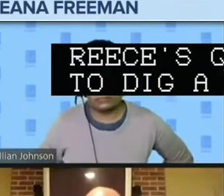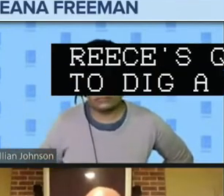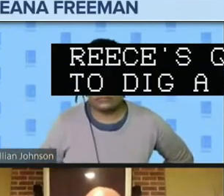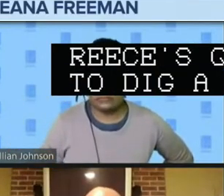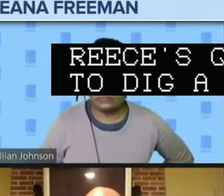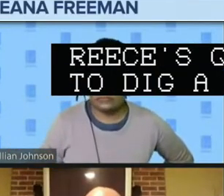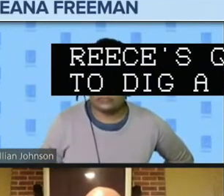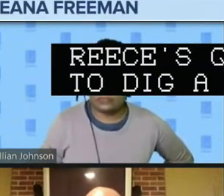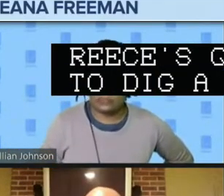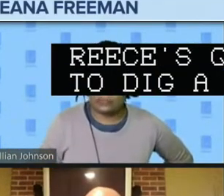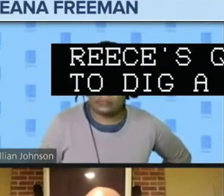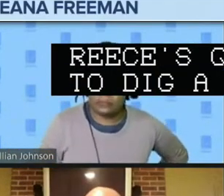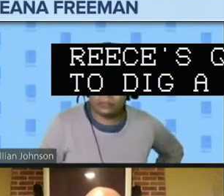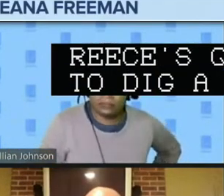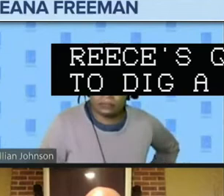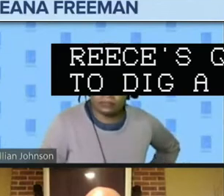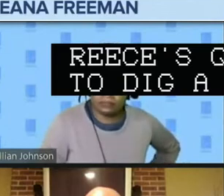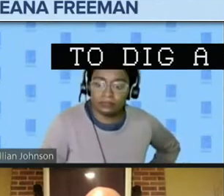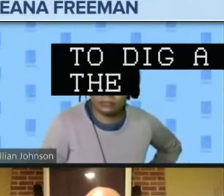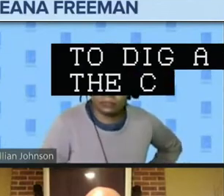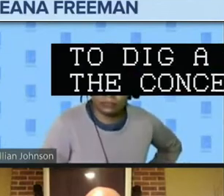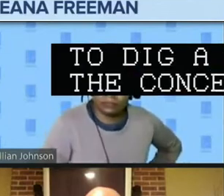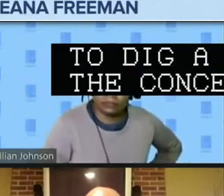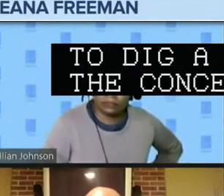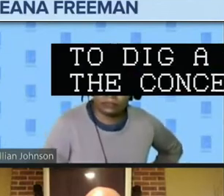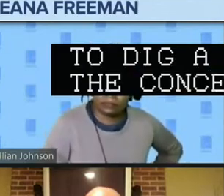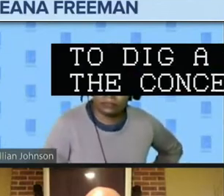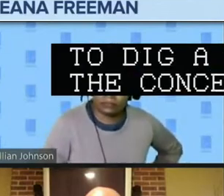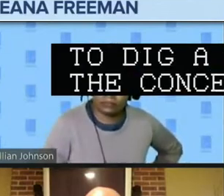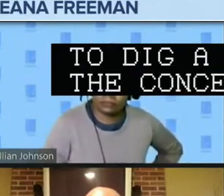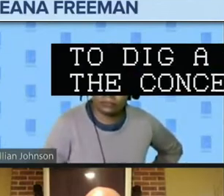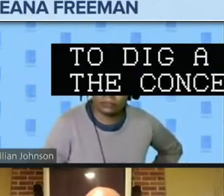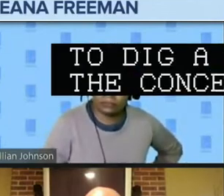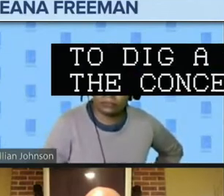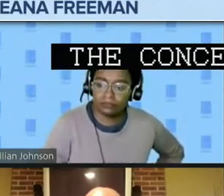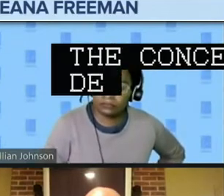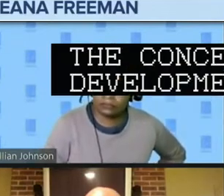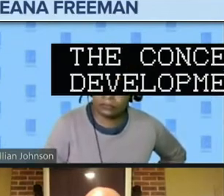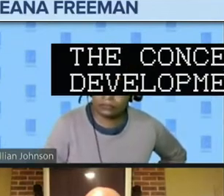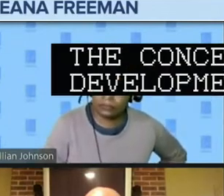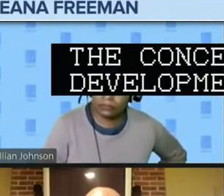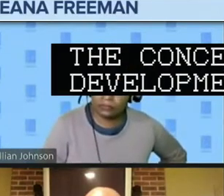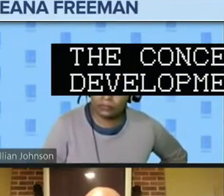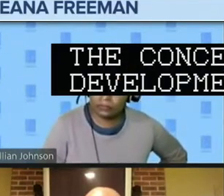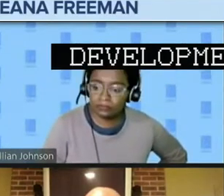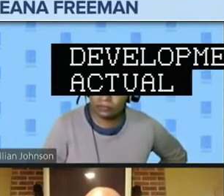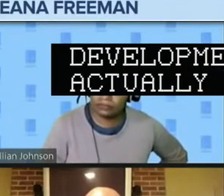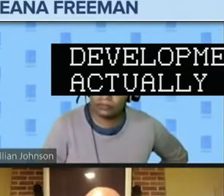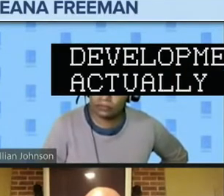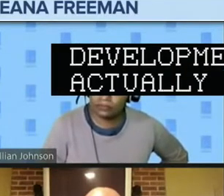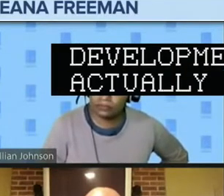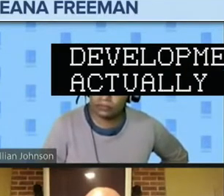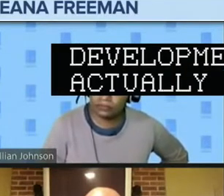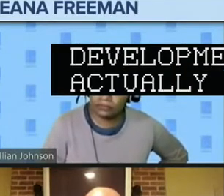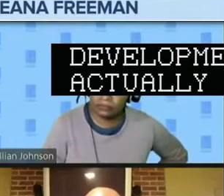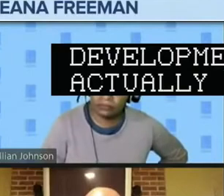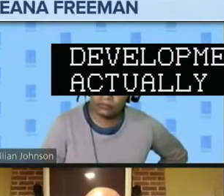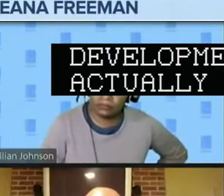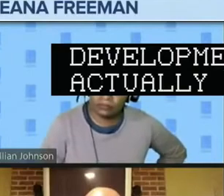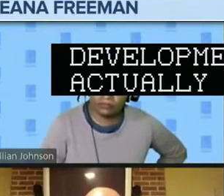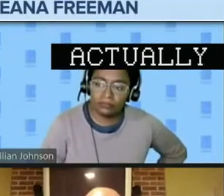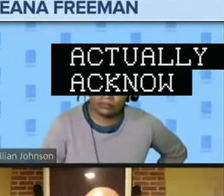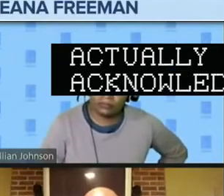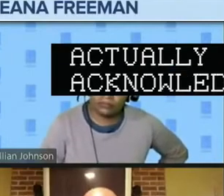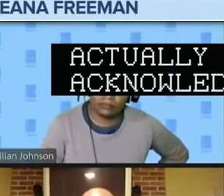the concept of orderly development sounds like, or actually is defined as, because acknowledging that this is a site that would